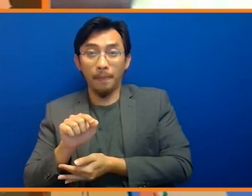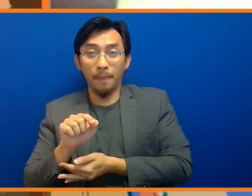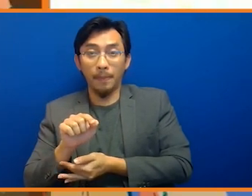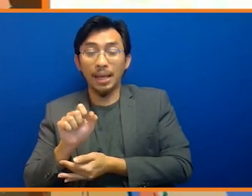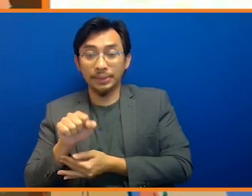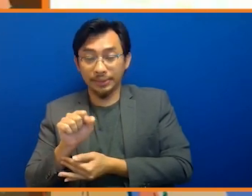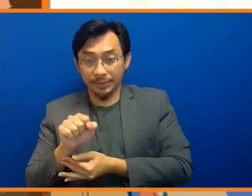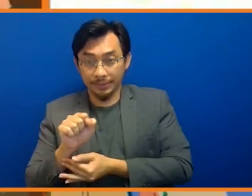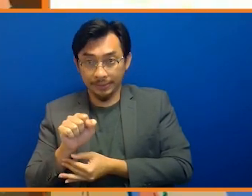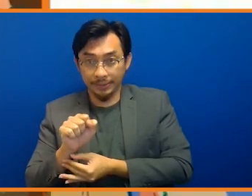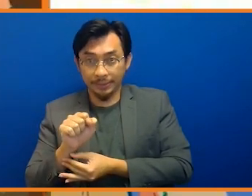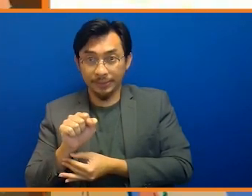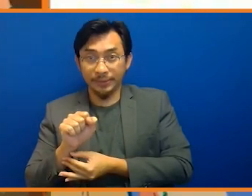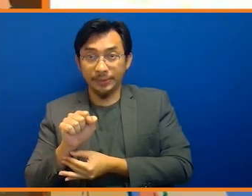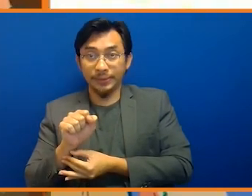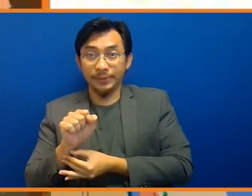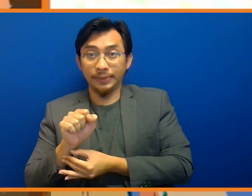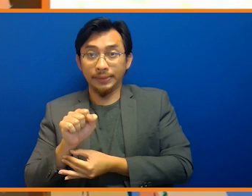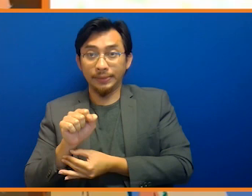Yes.